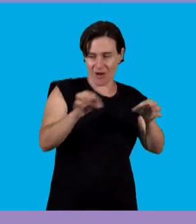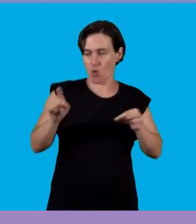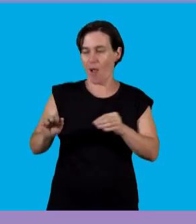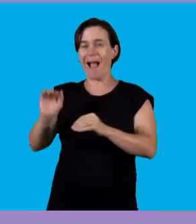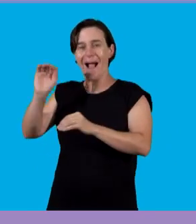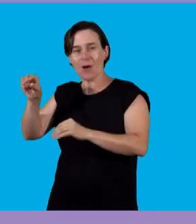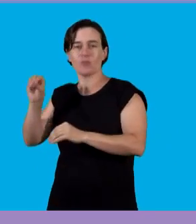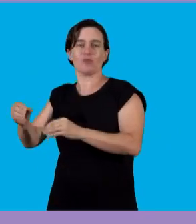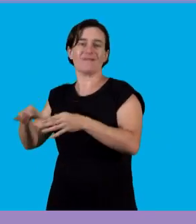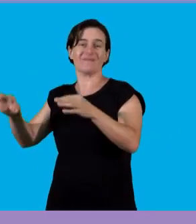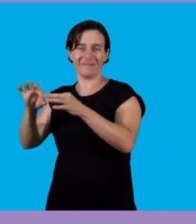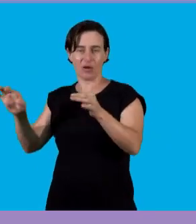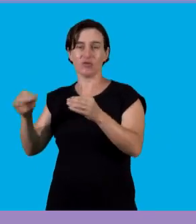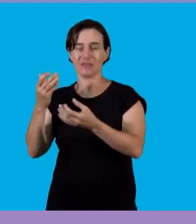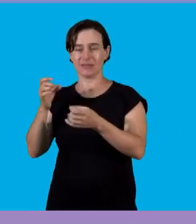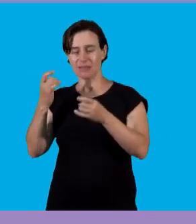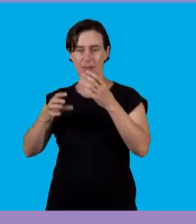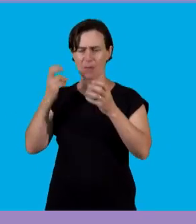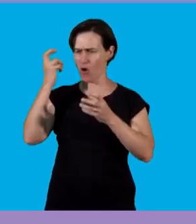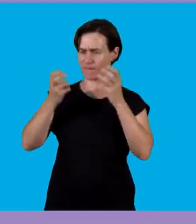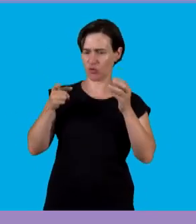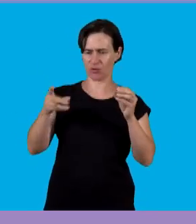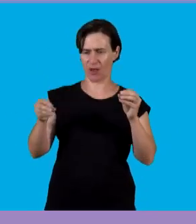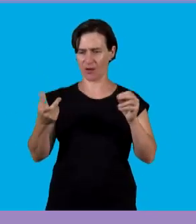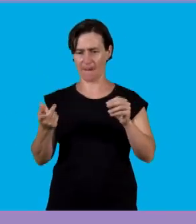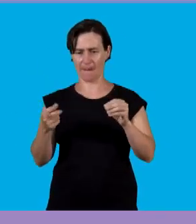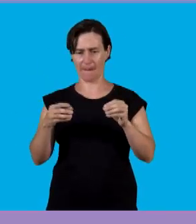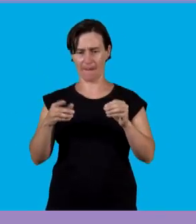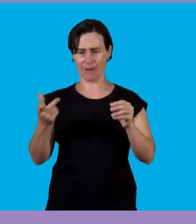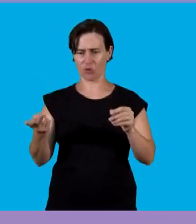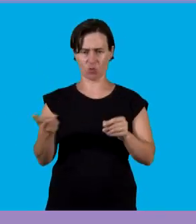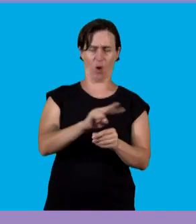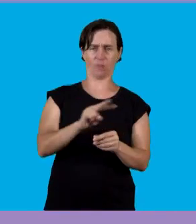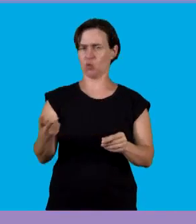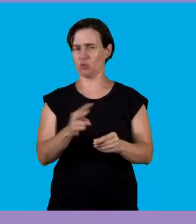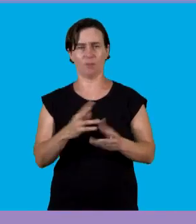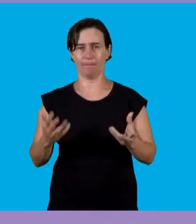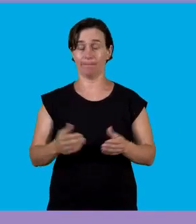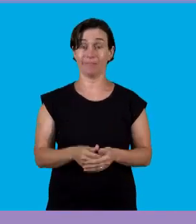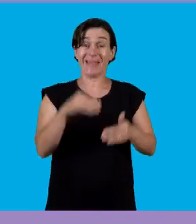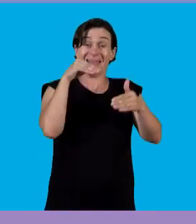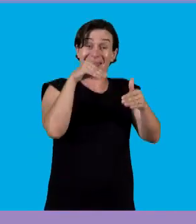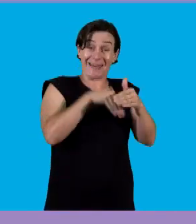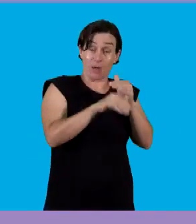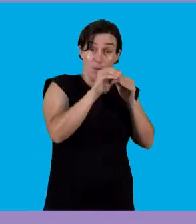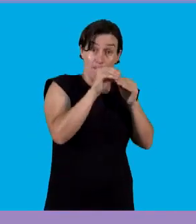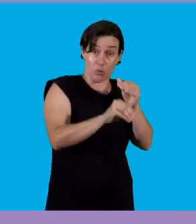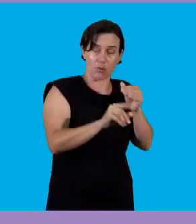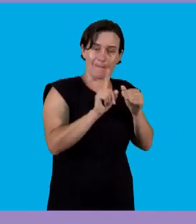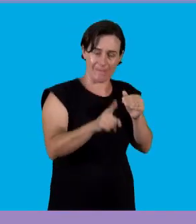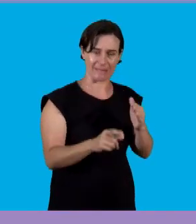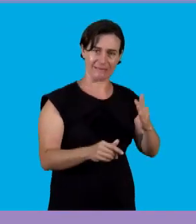So it is very common to mix up those two. Make sure that the input values belong to the